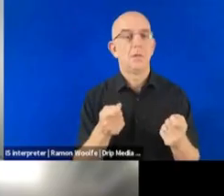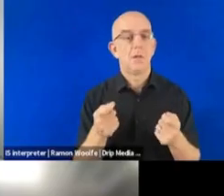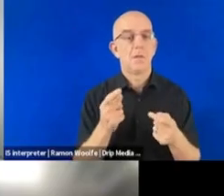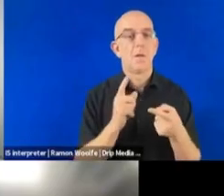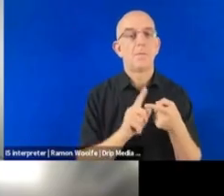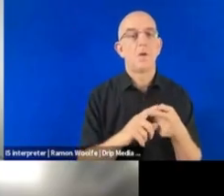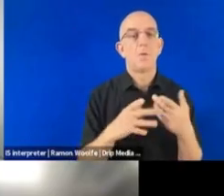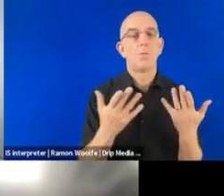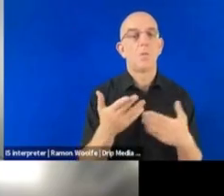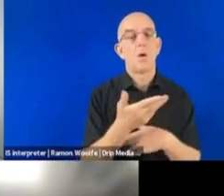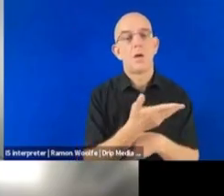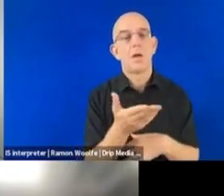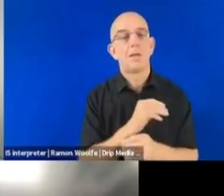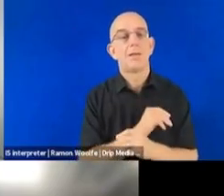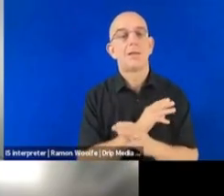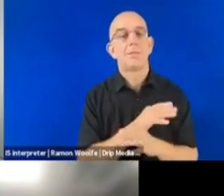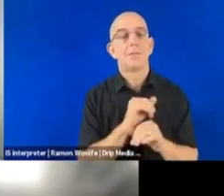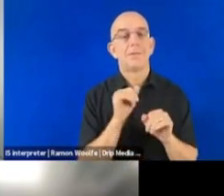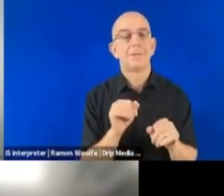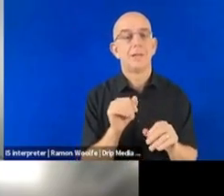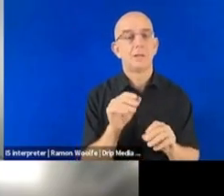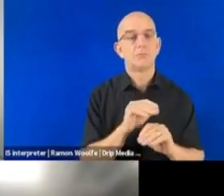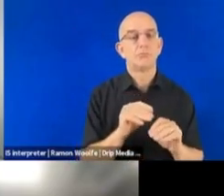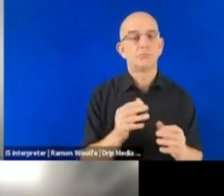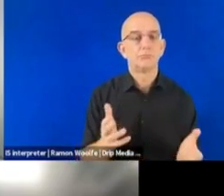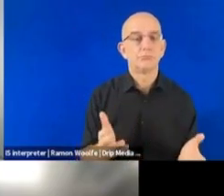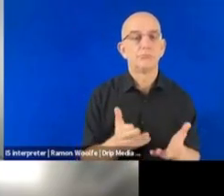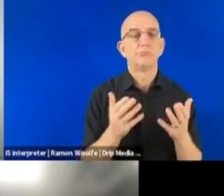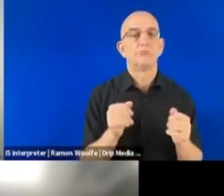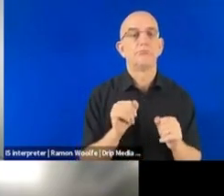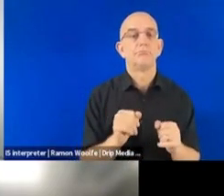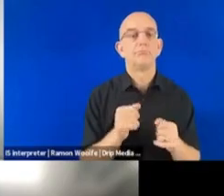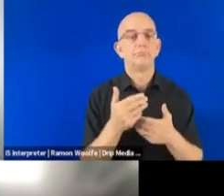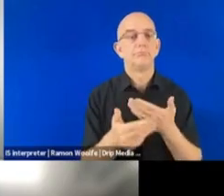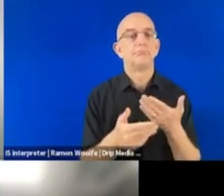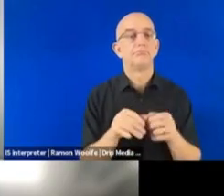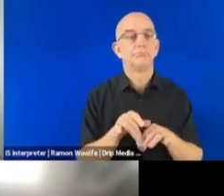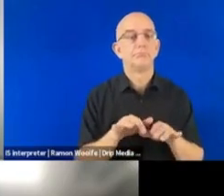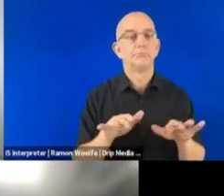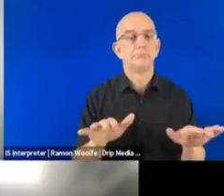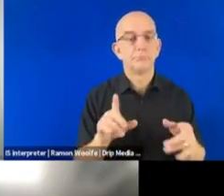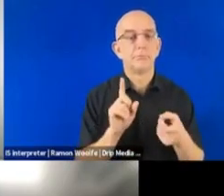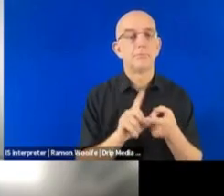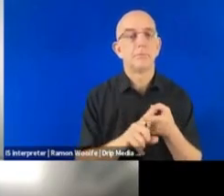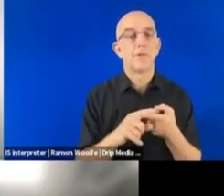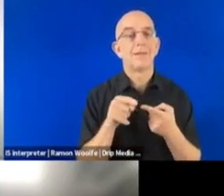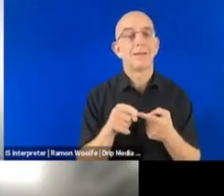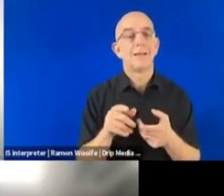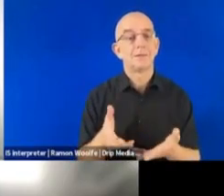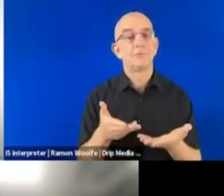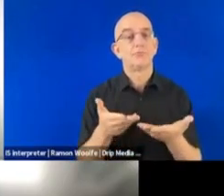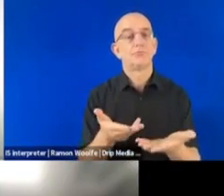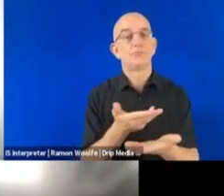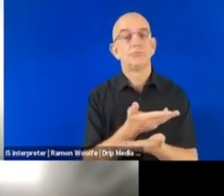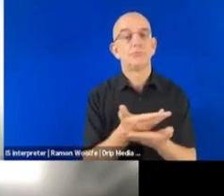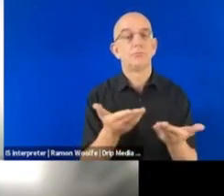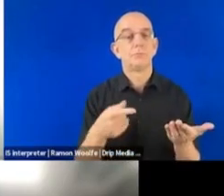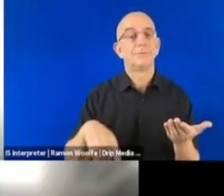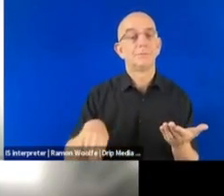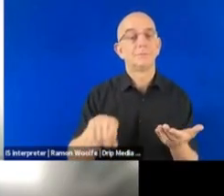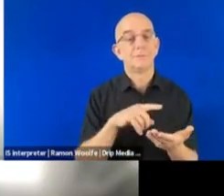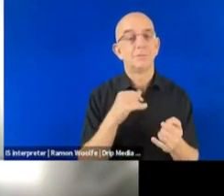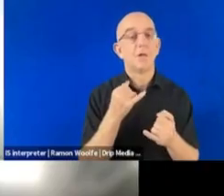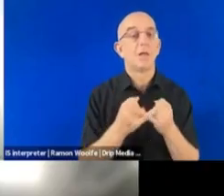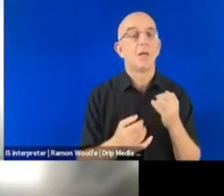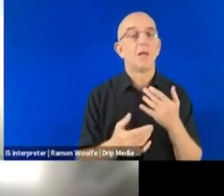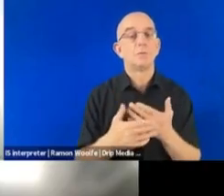Malumbo, can you wrap up in one minute? Okay, thank you. All right, thank you very much, Dash. All right, so for our